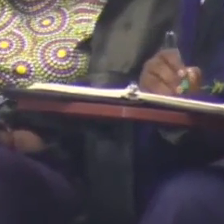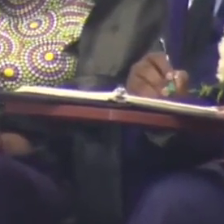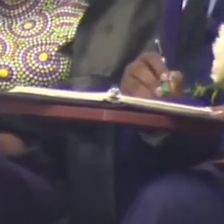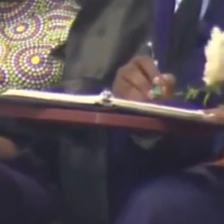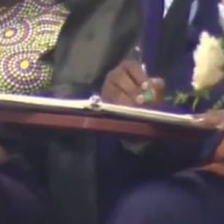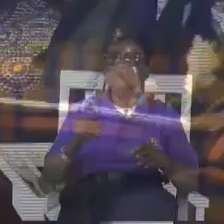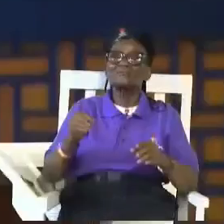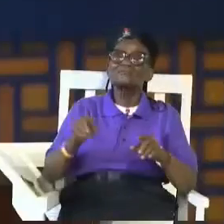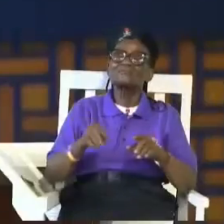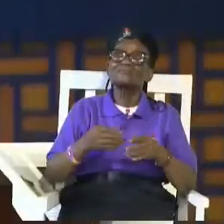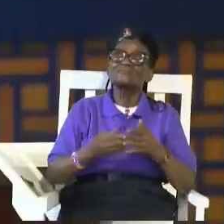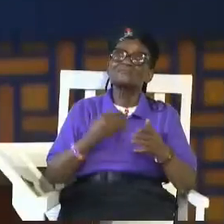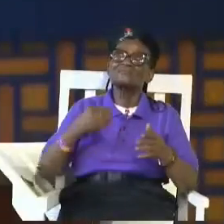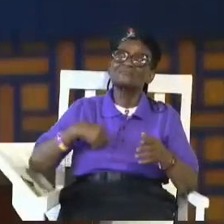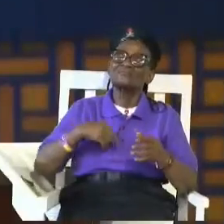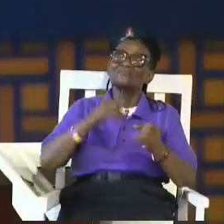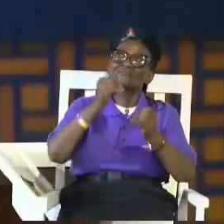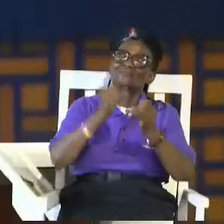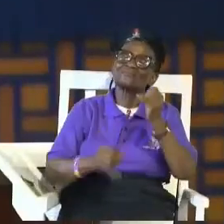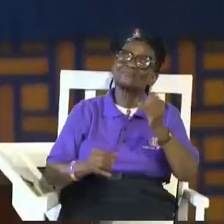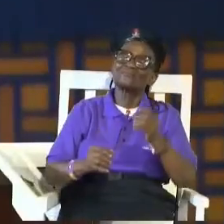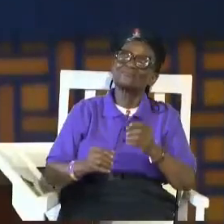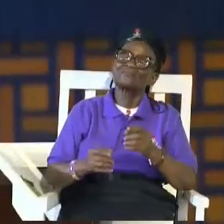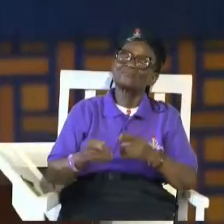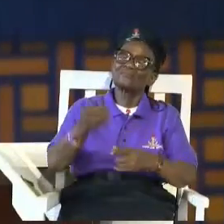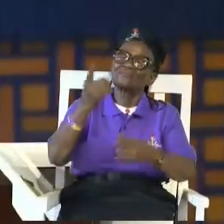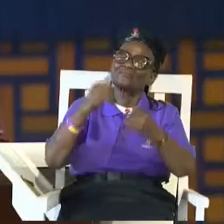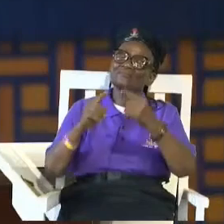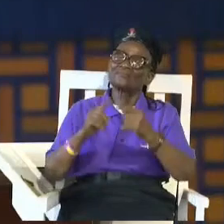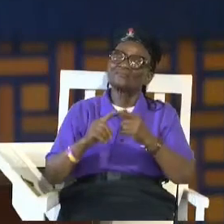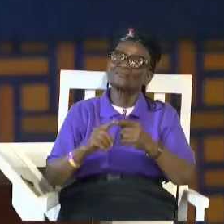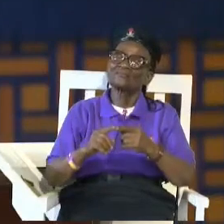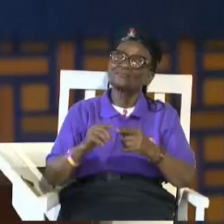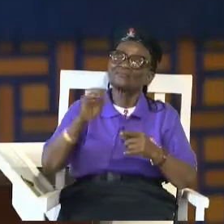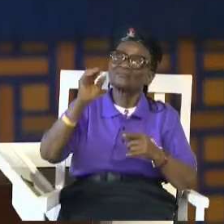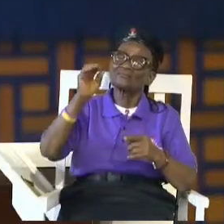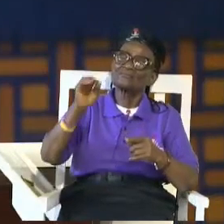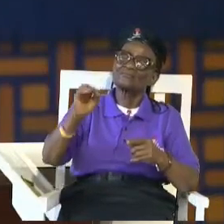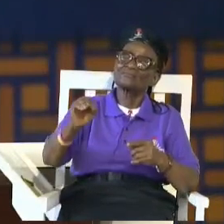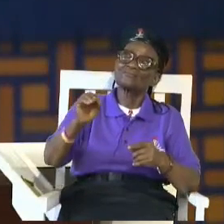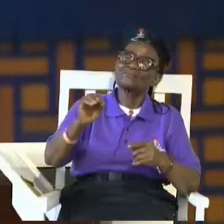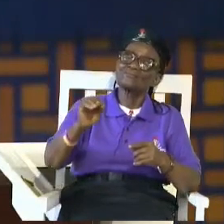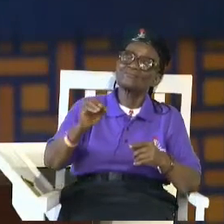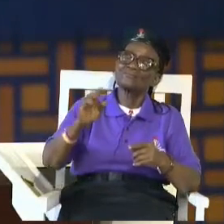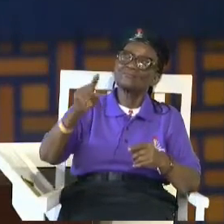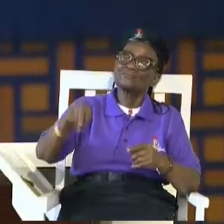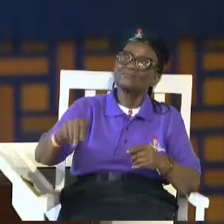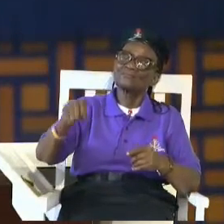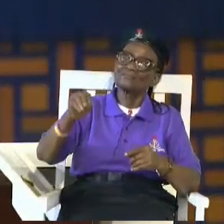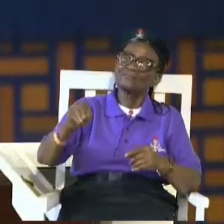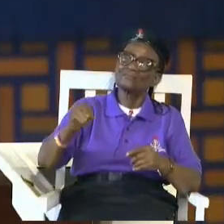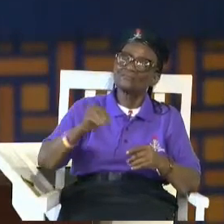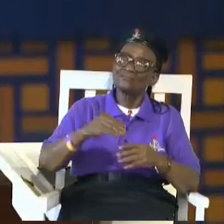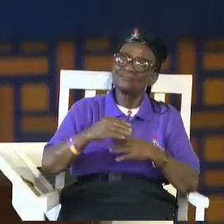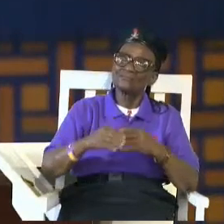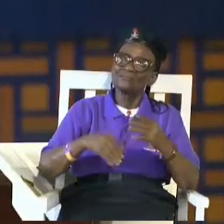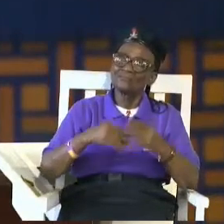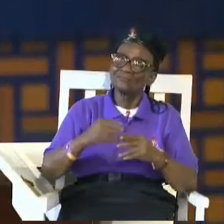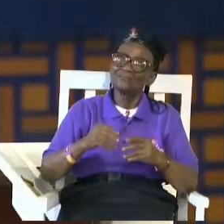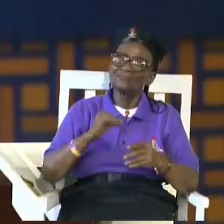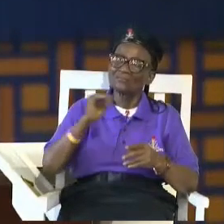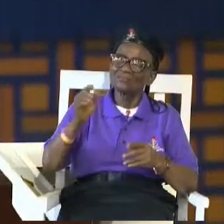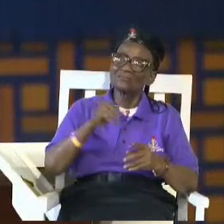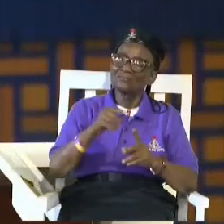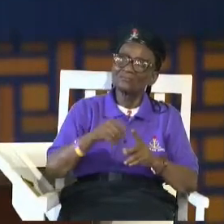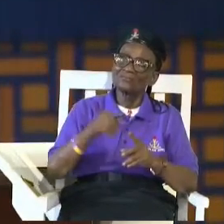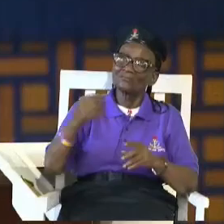Before we finally come to obsession. Possession is when the